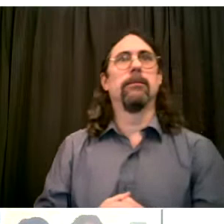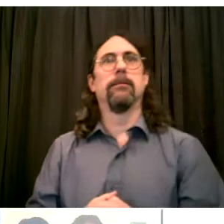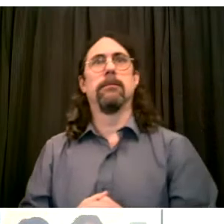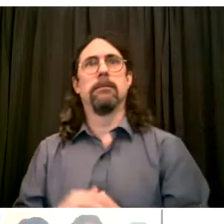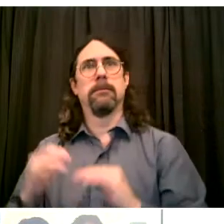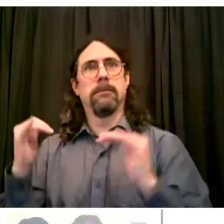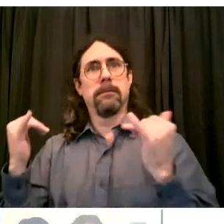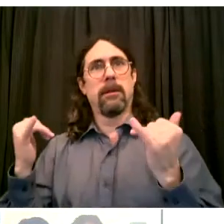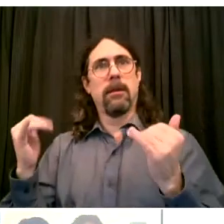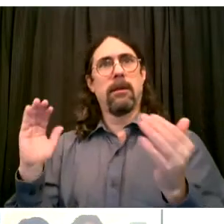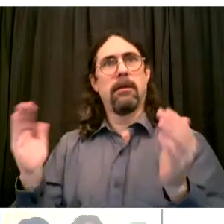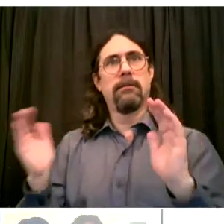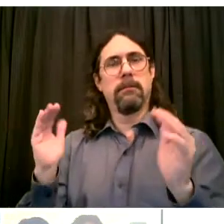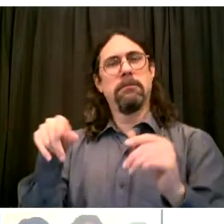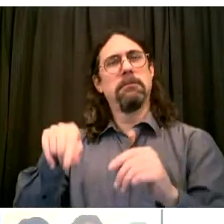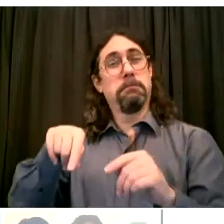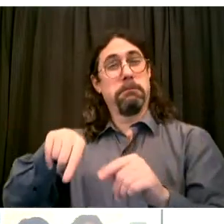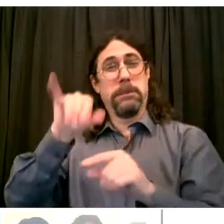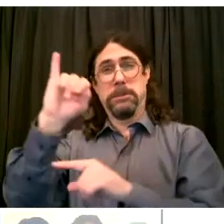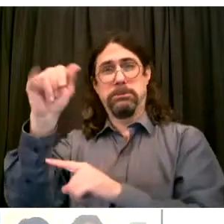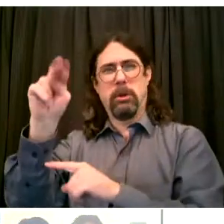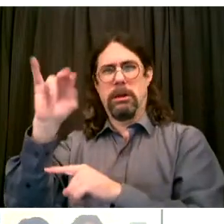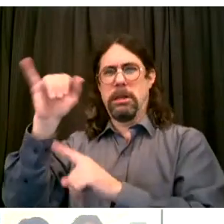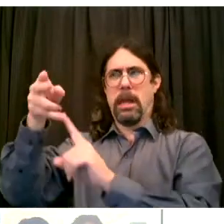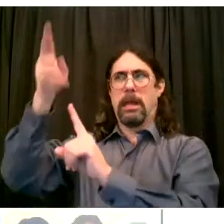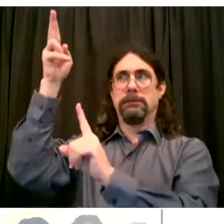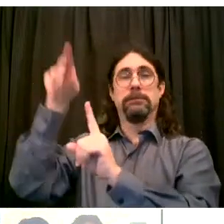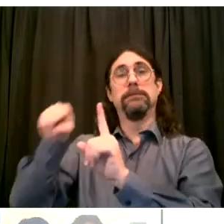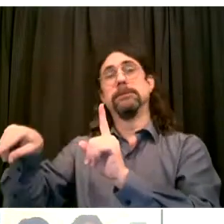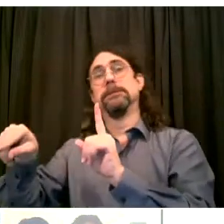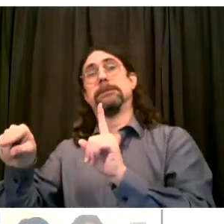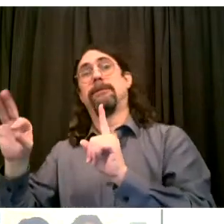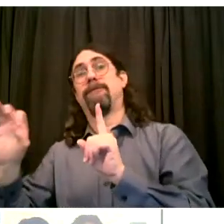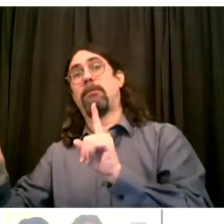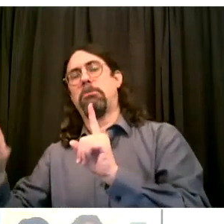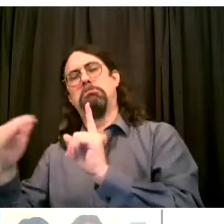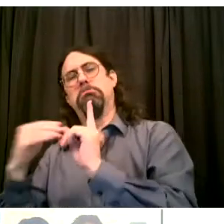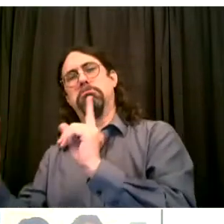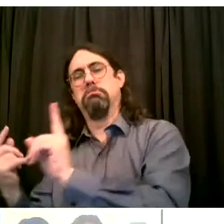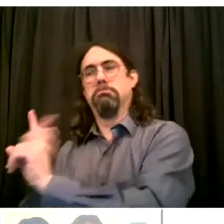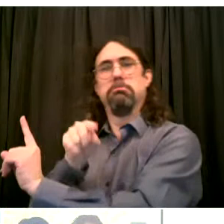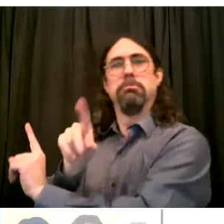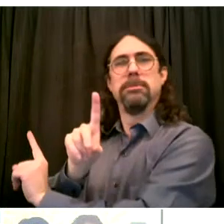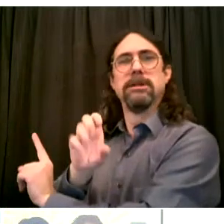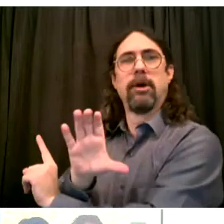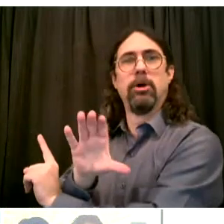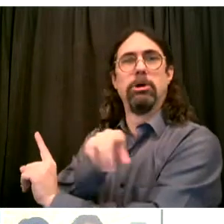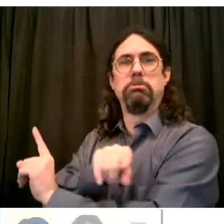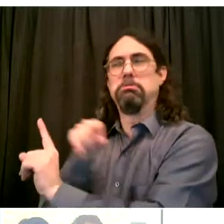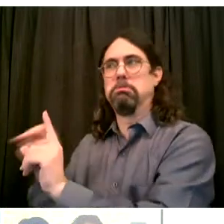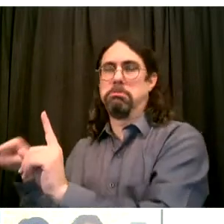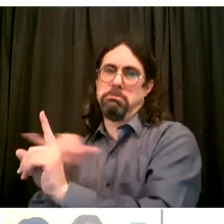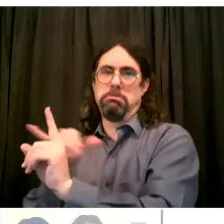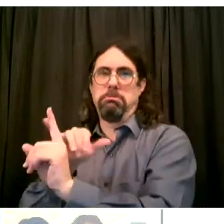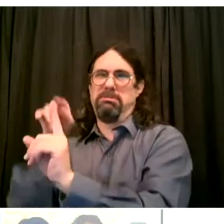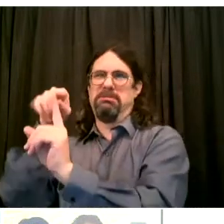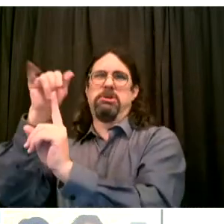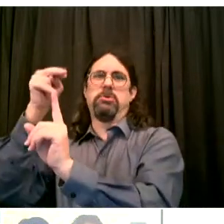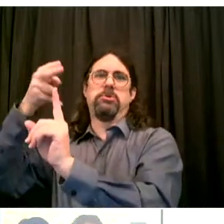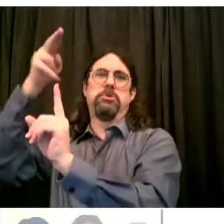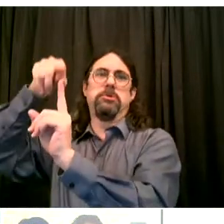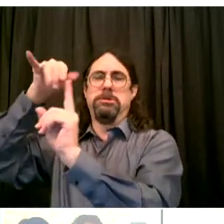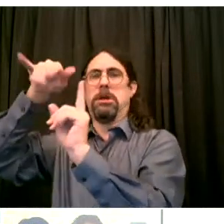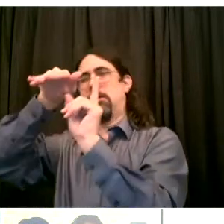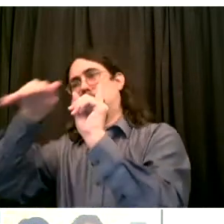drive down these case numbers even further, as both the mayor and Dr. Varma have said. And we have